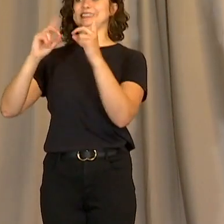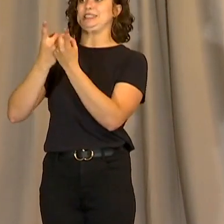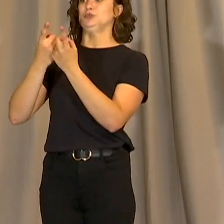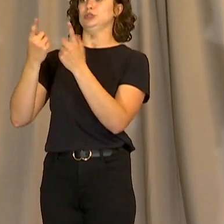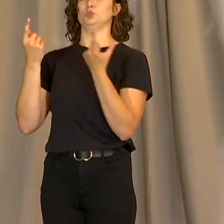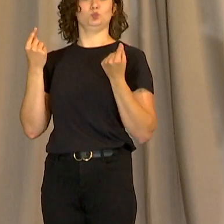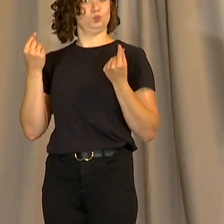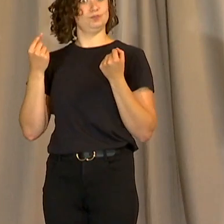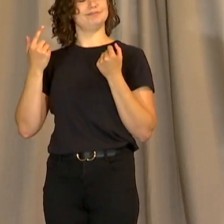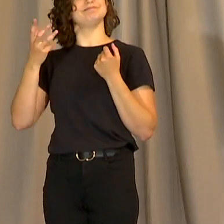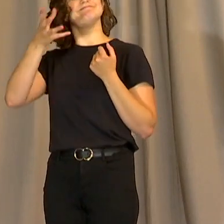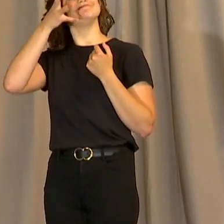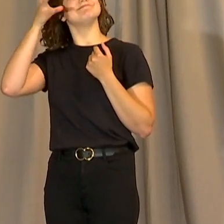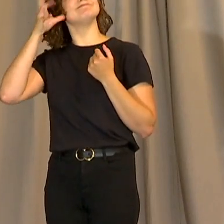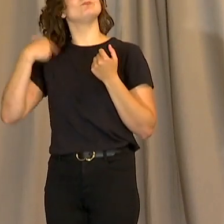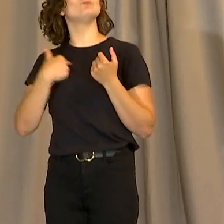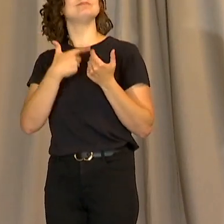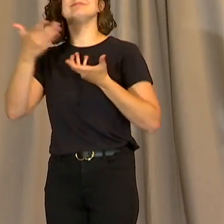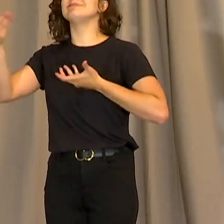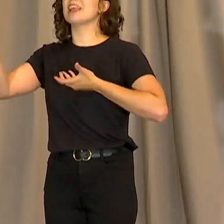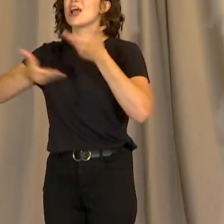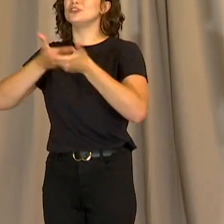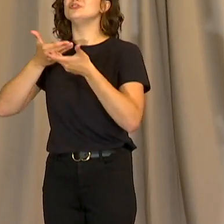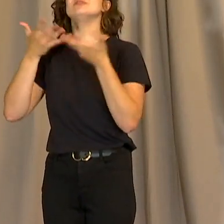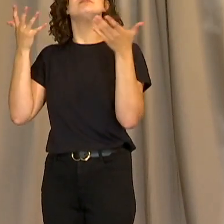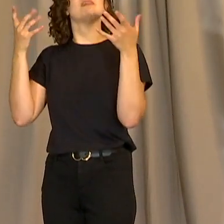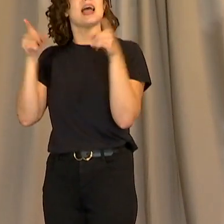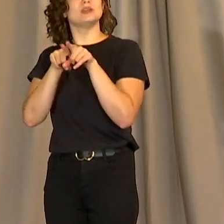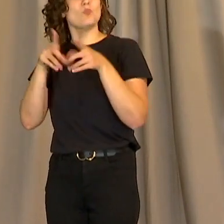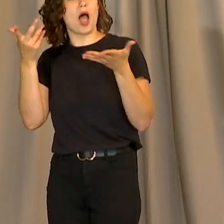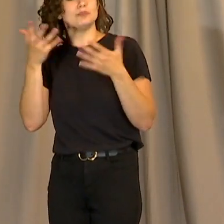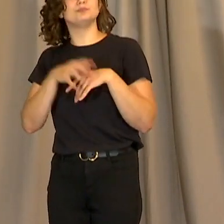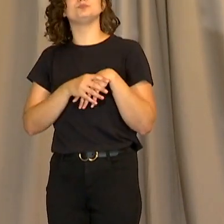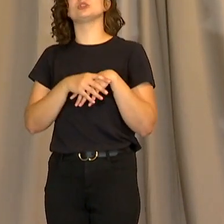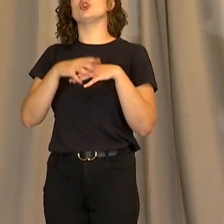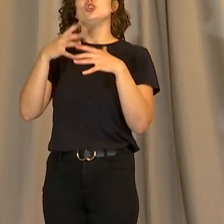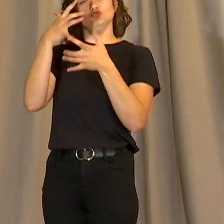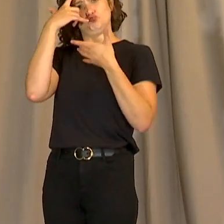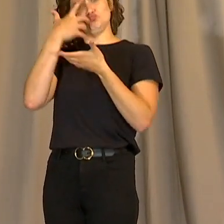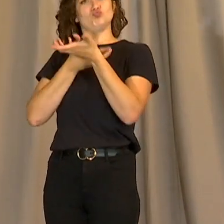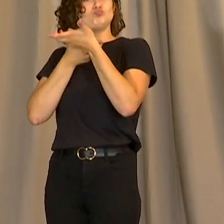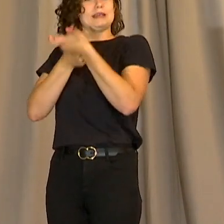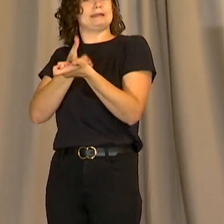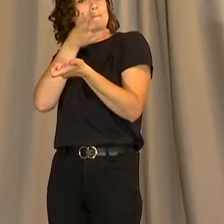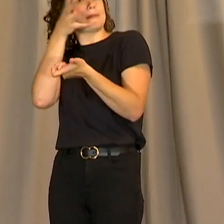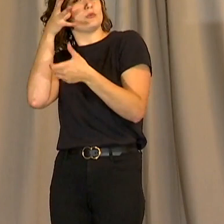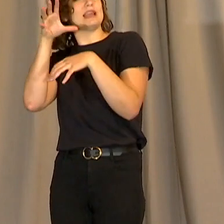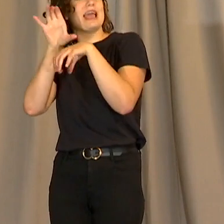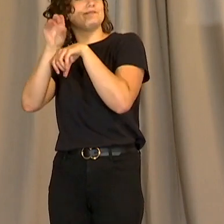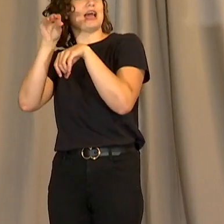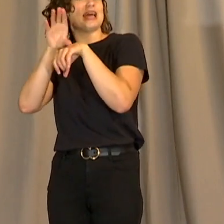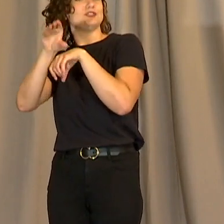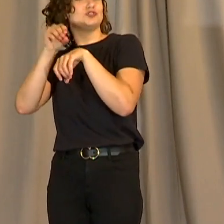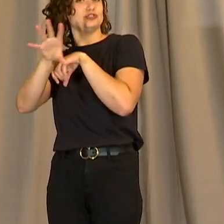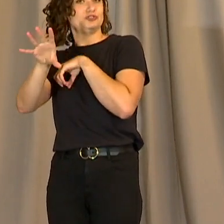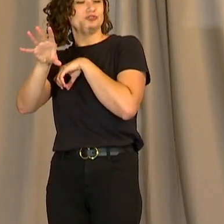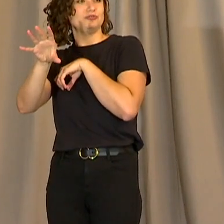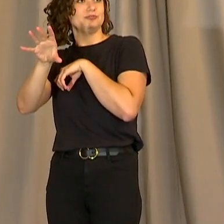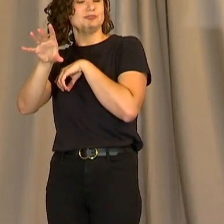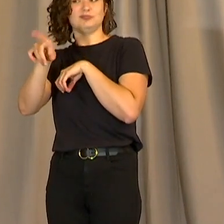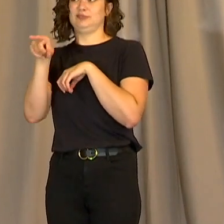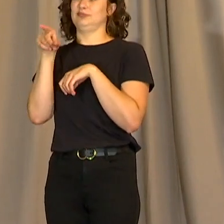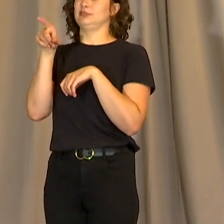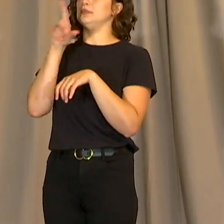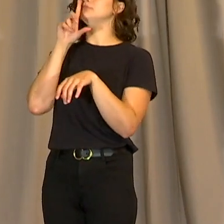parents to trusted parent advisors so that they can not just be informants to help